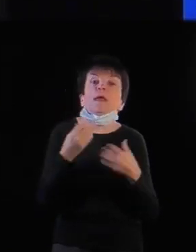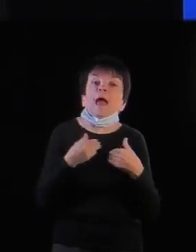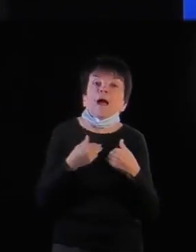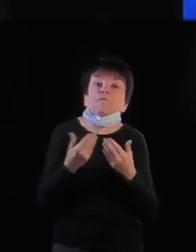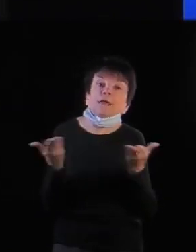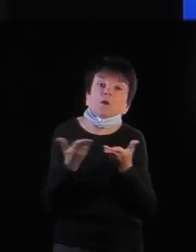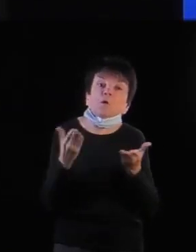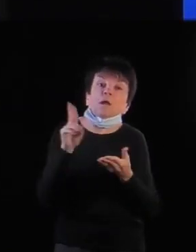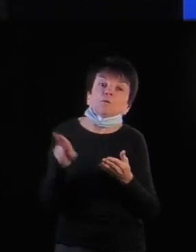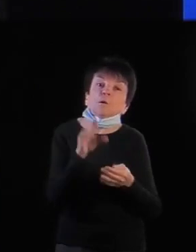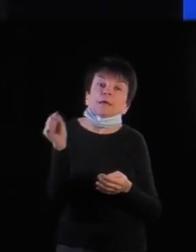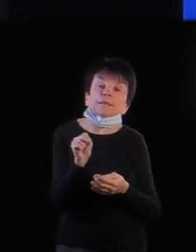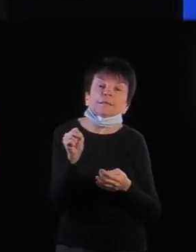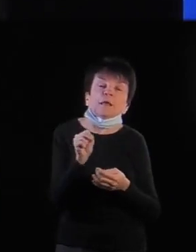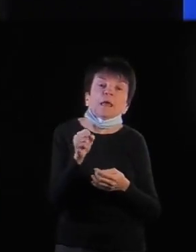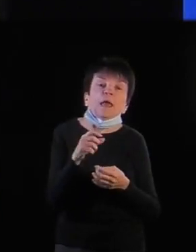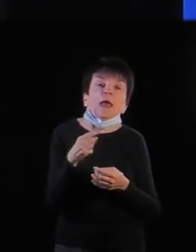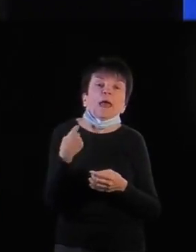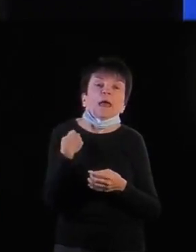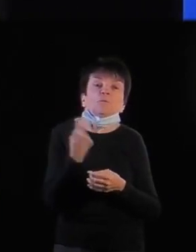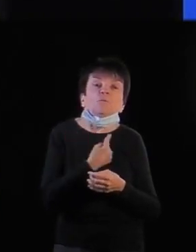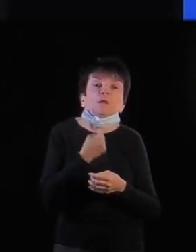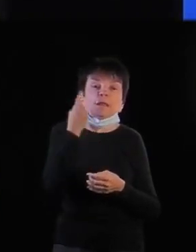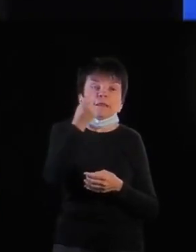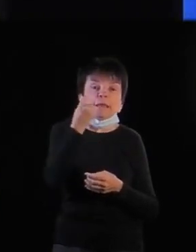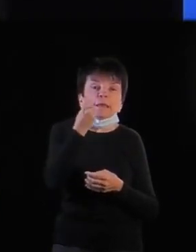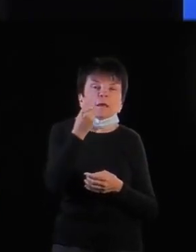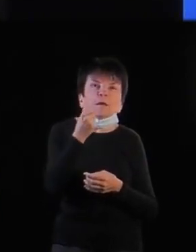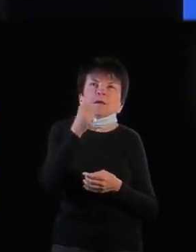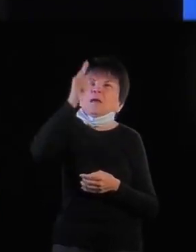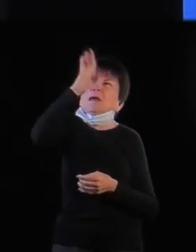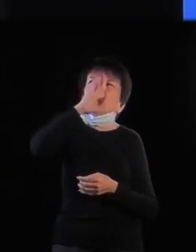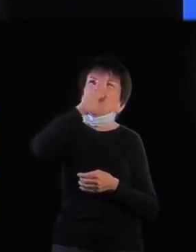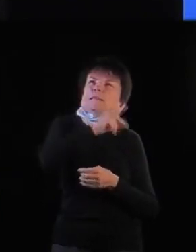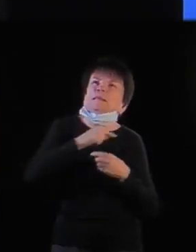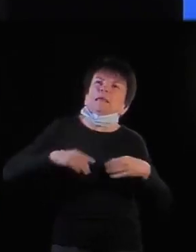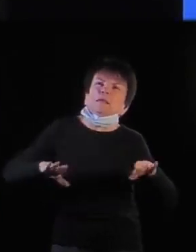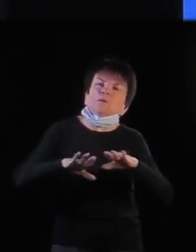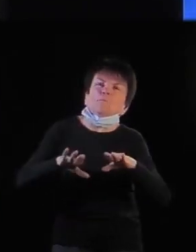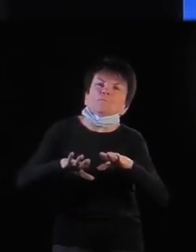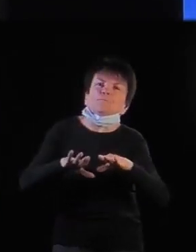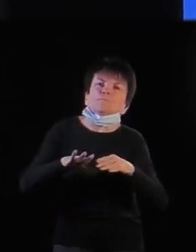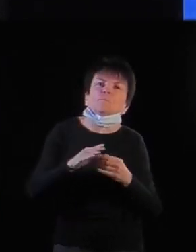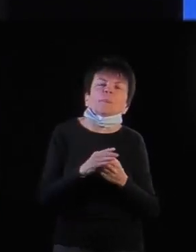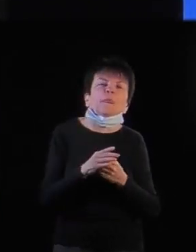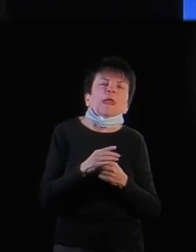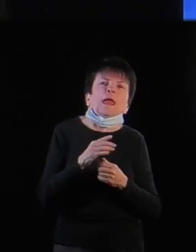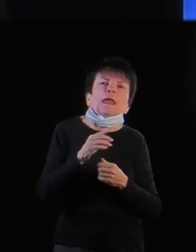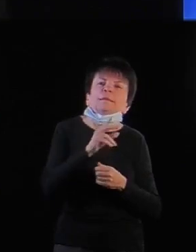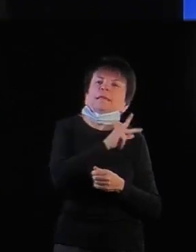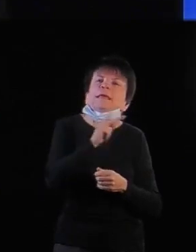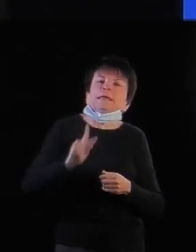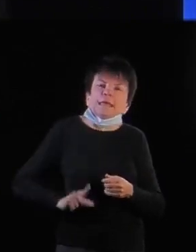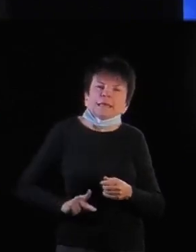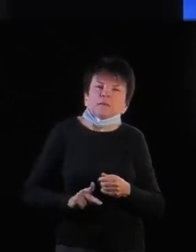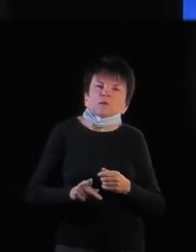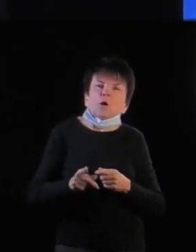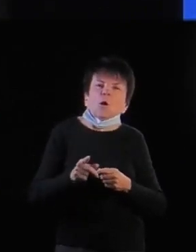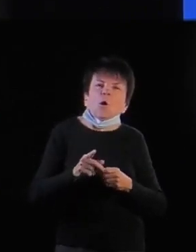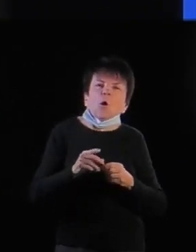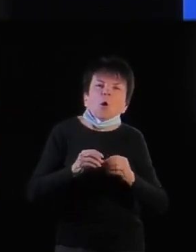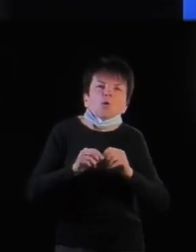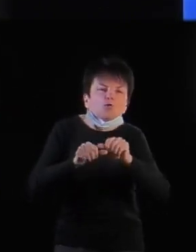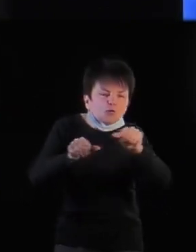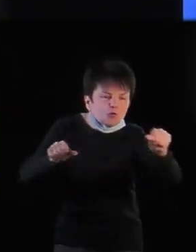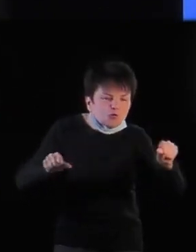in God's kingdom, and we think about a kingdom really being made up of two words, a king's domain, that